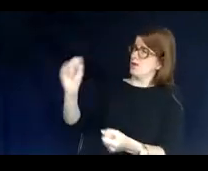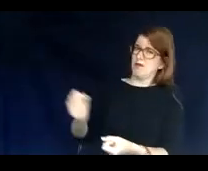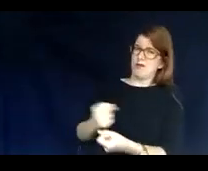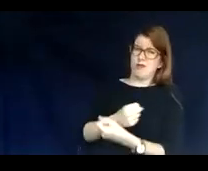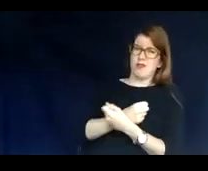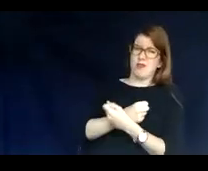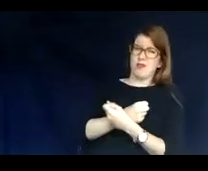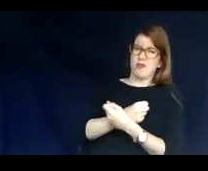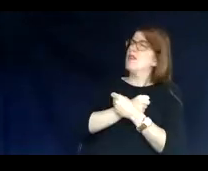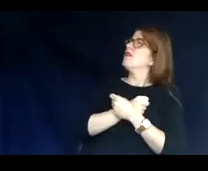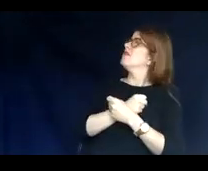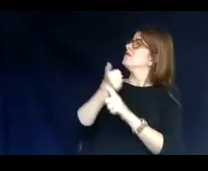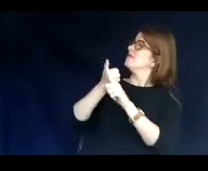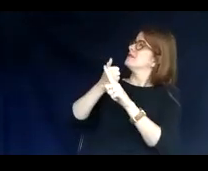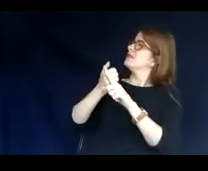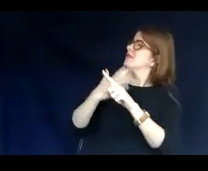greatest